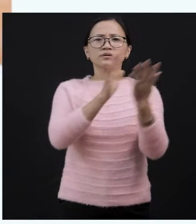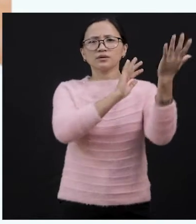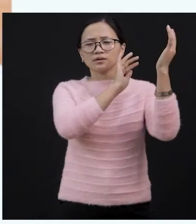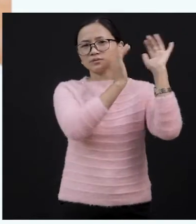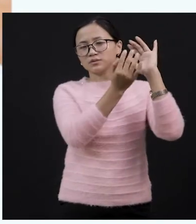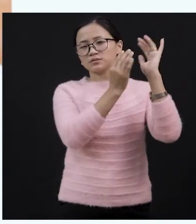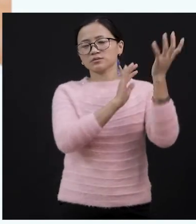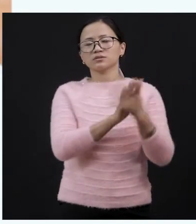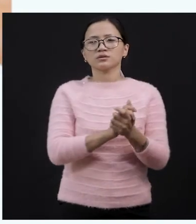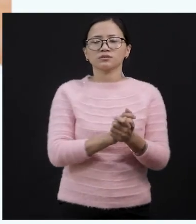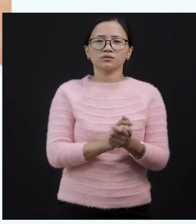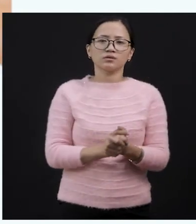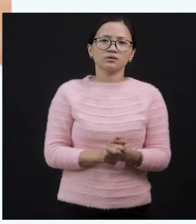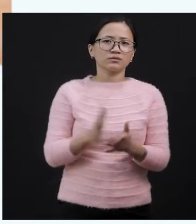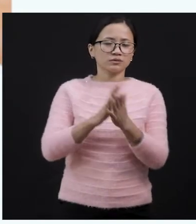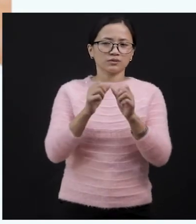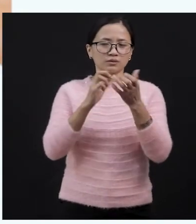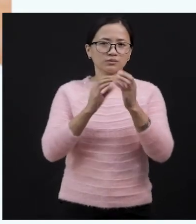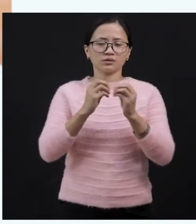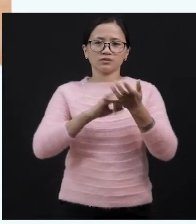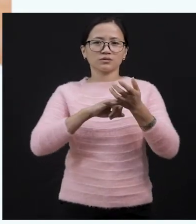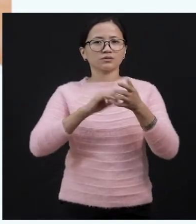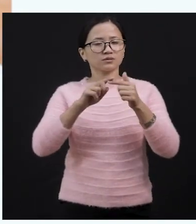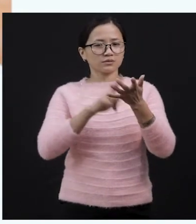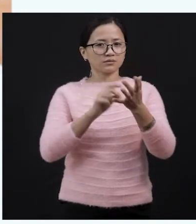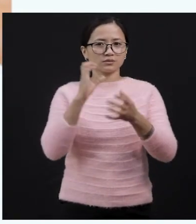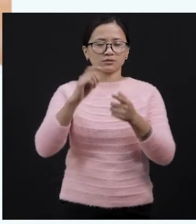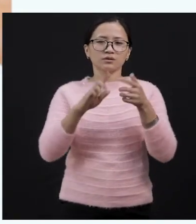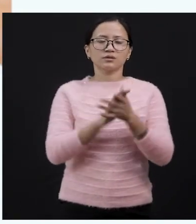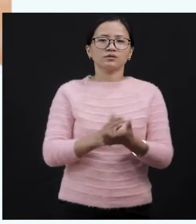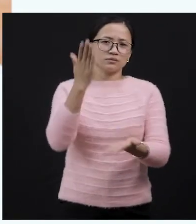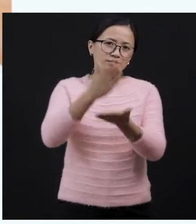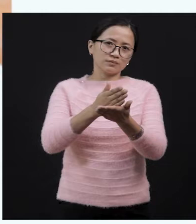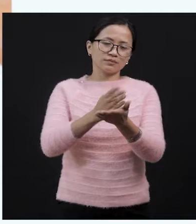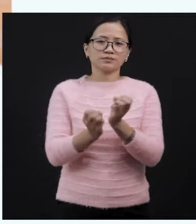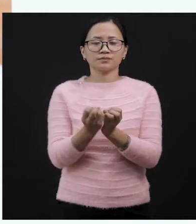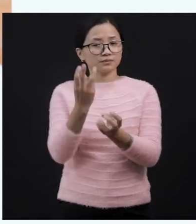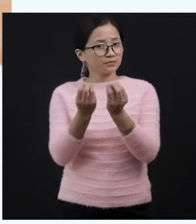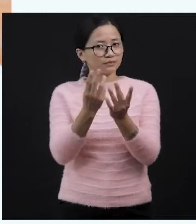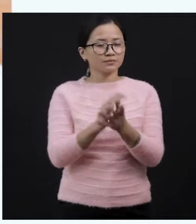air, we can see from this experiment that the candle stopped burning.